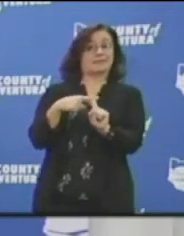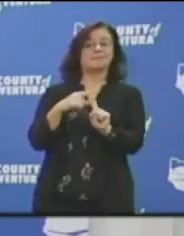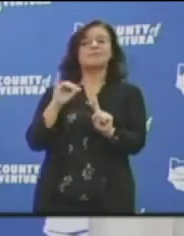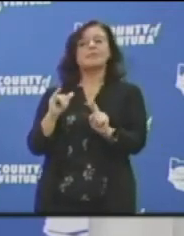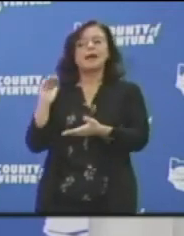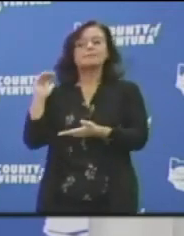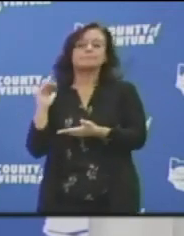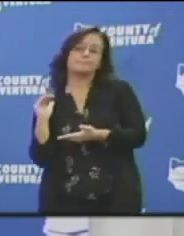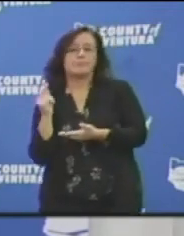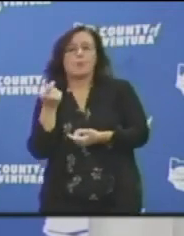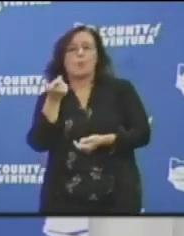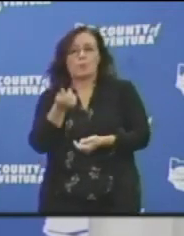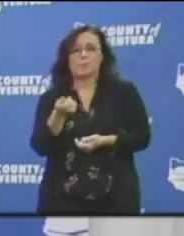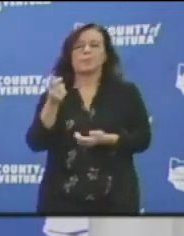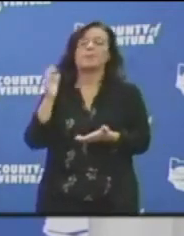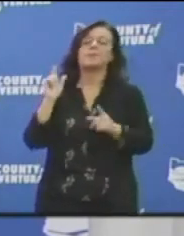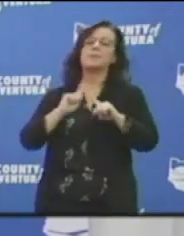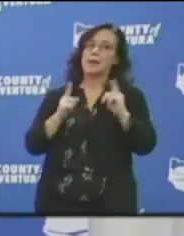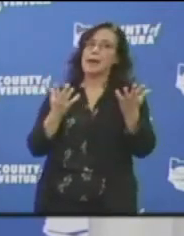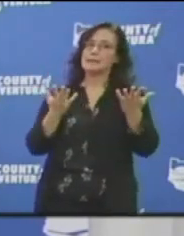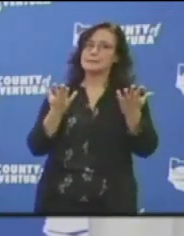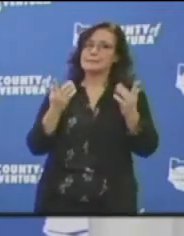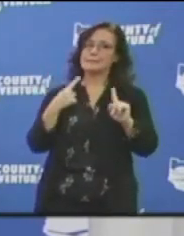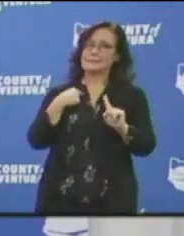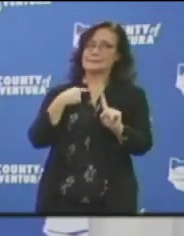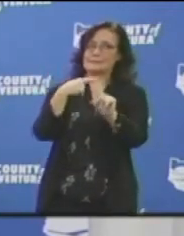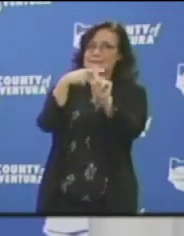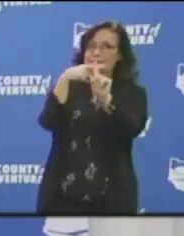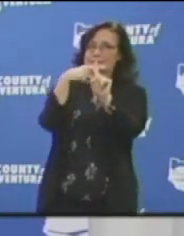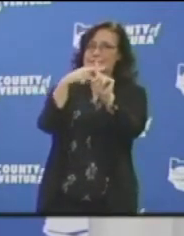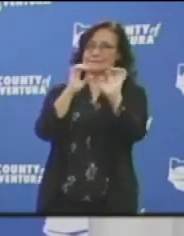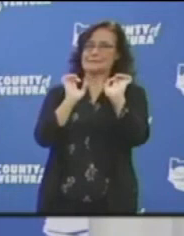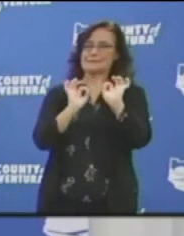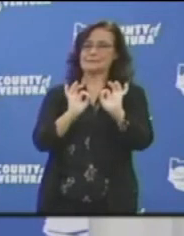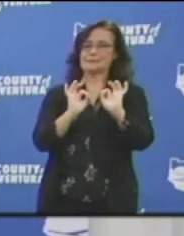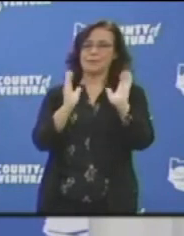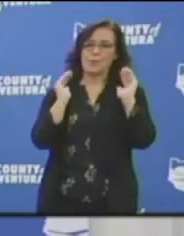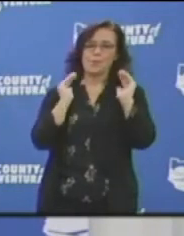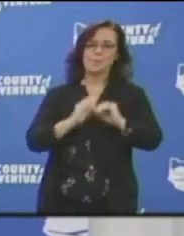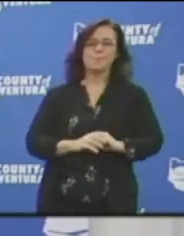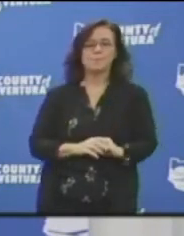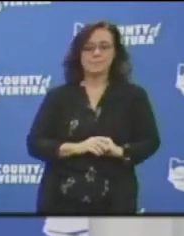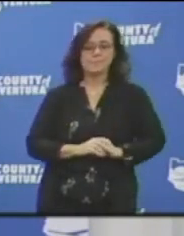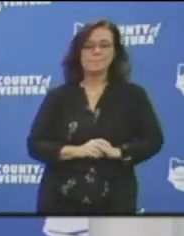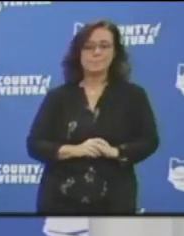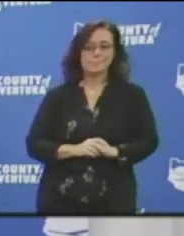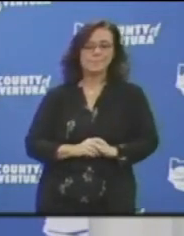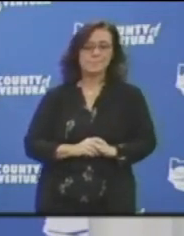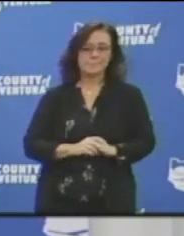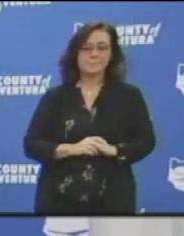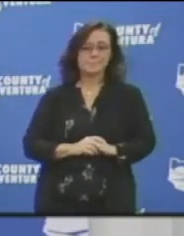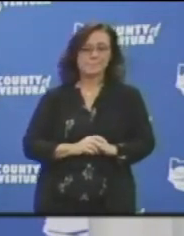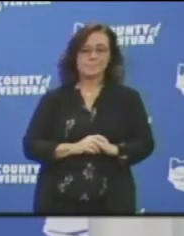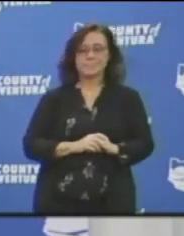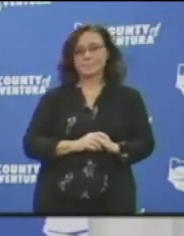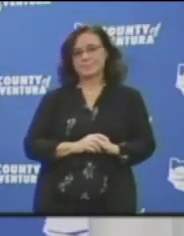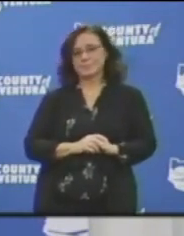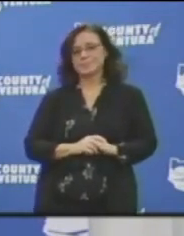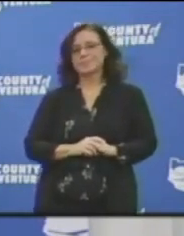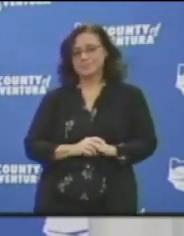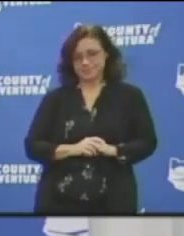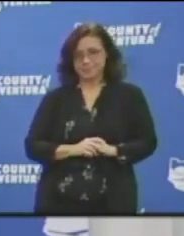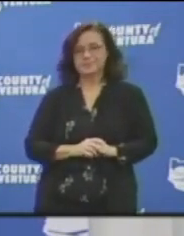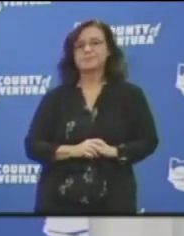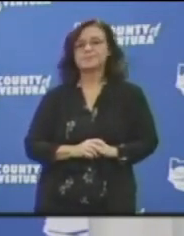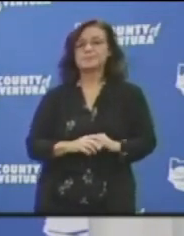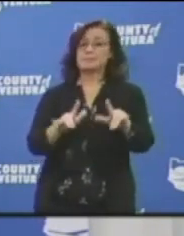the curve. But I also like to point out that the test positivity